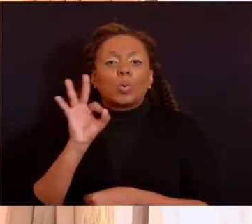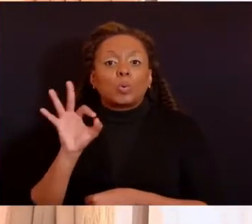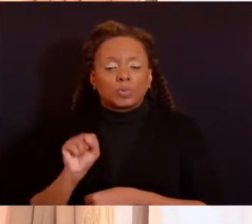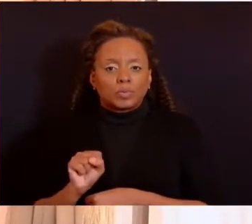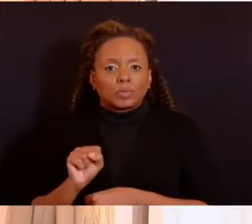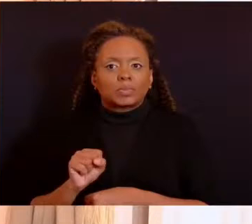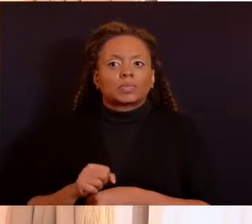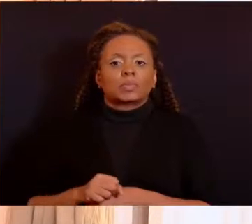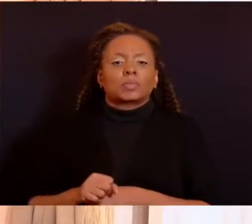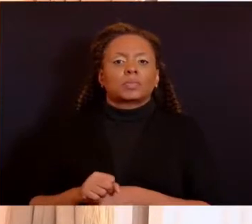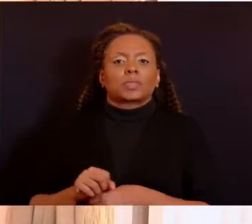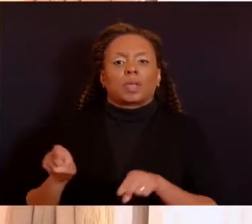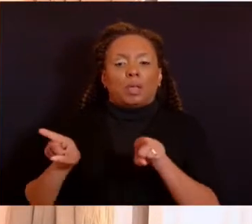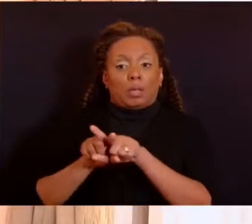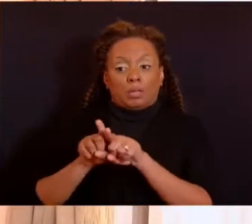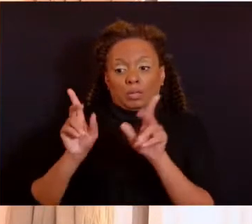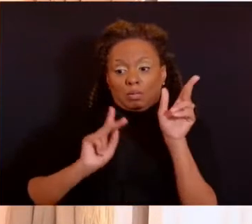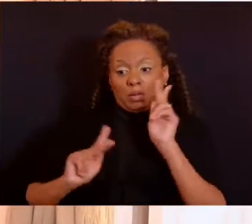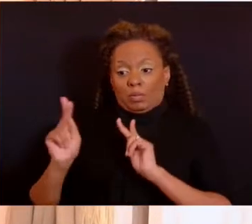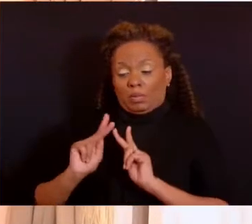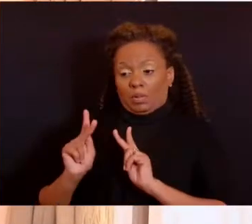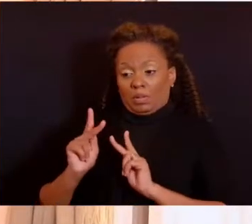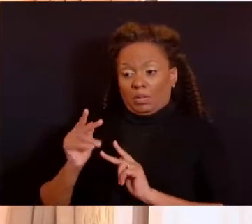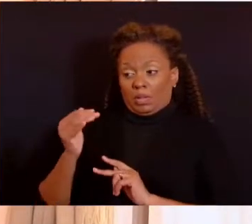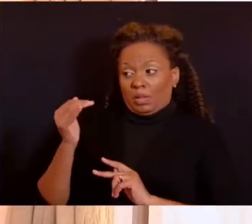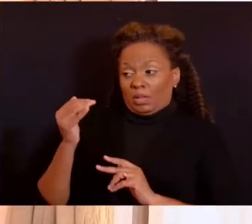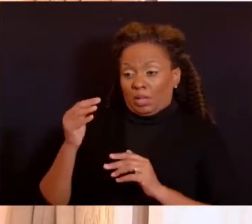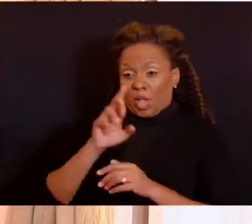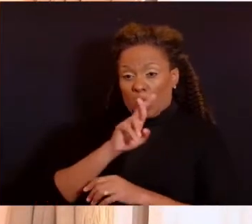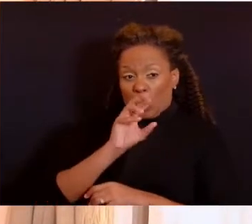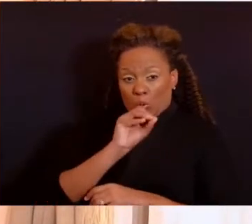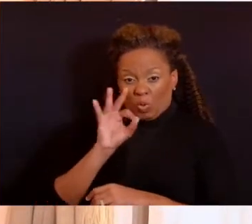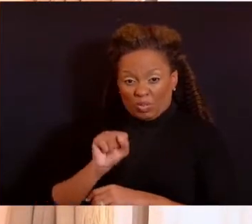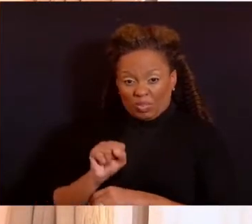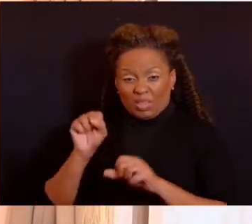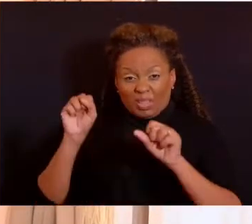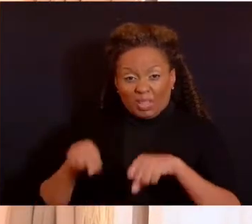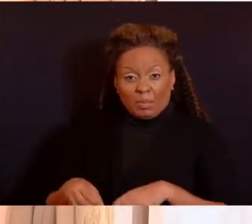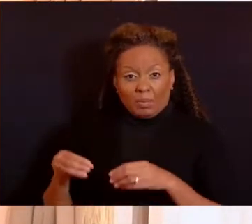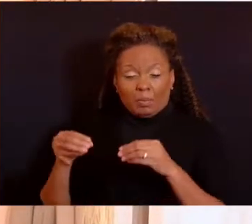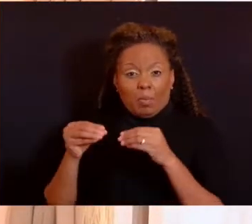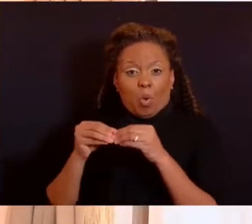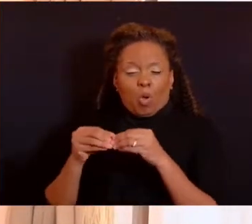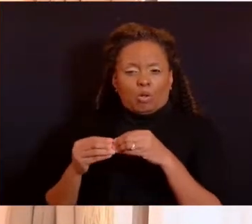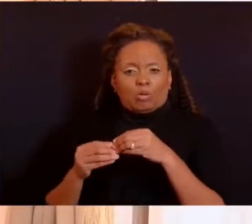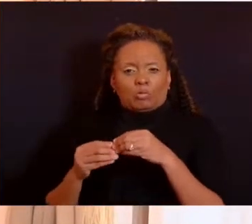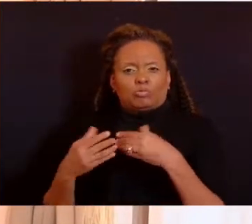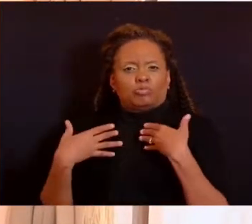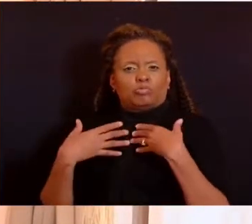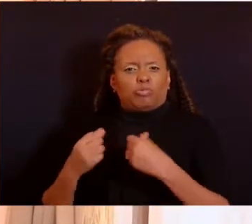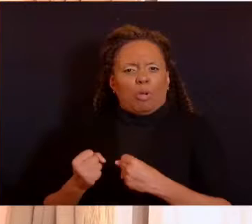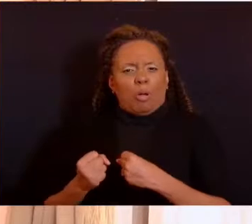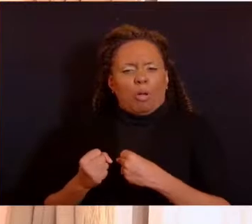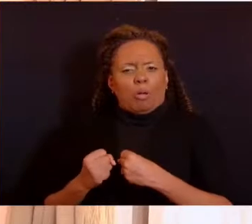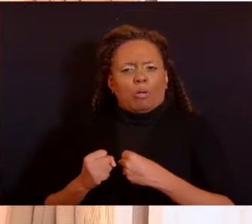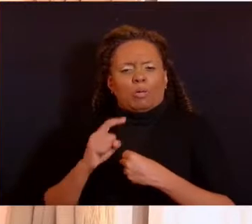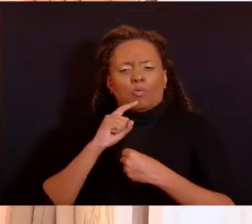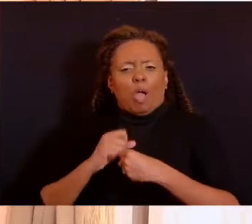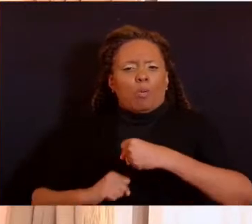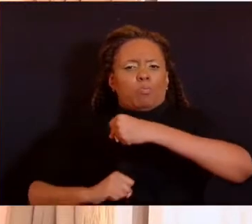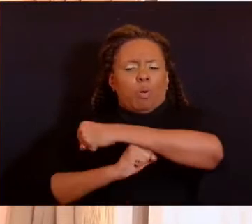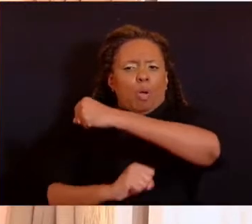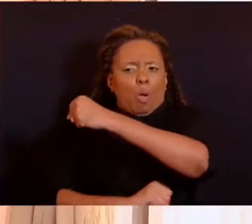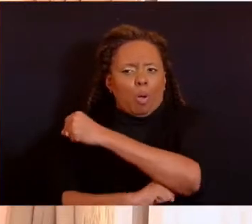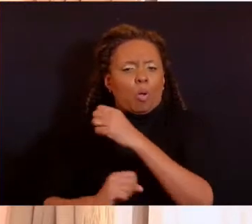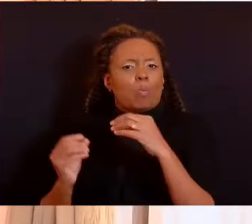in encouraging those whose roofs can be strengthened to either get the hurricane straps, to shorten the overhang, and wherever possible,